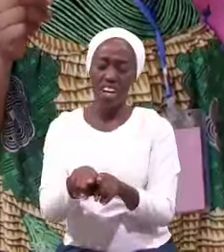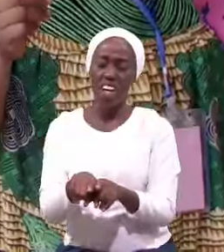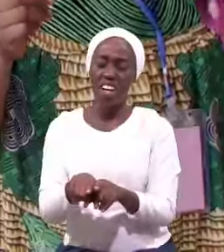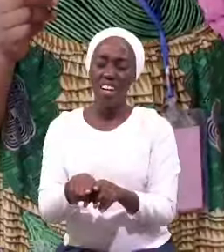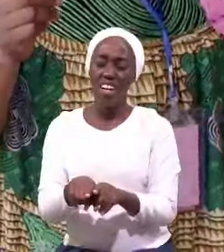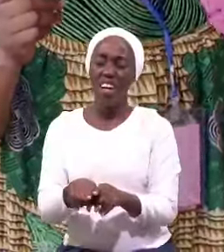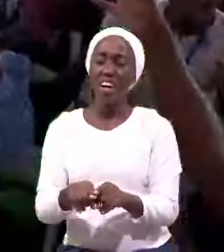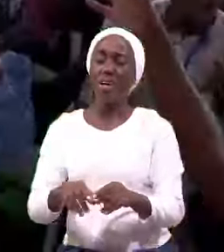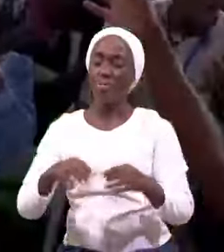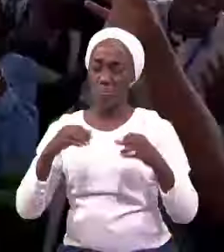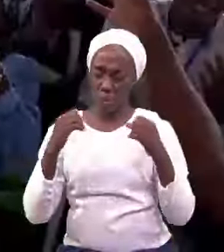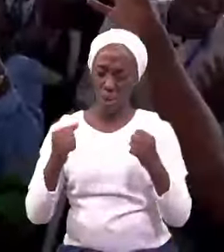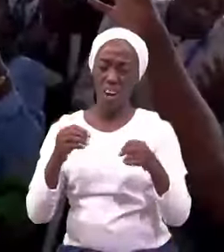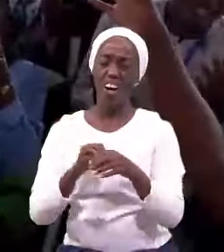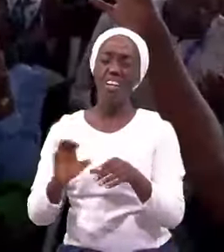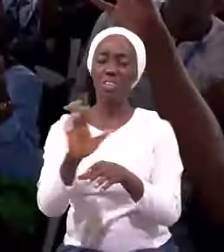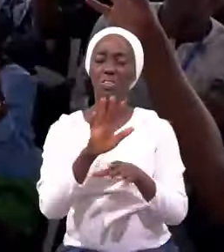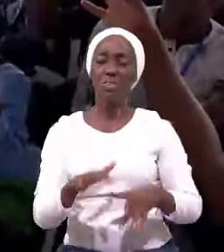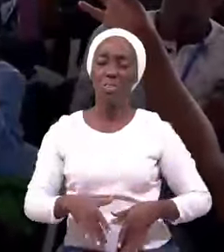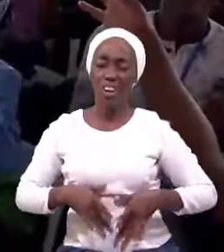Dynamite in your life.